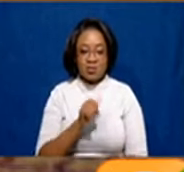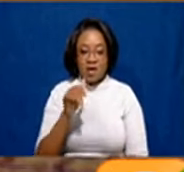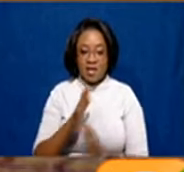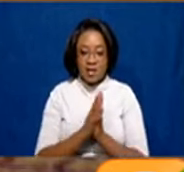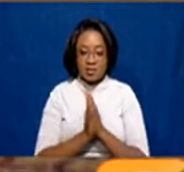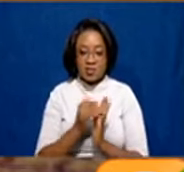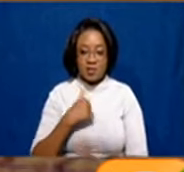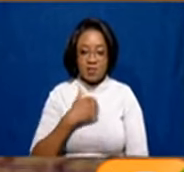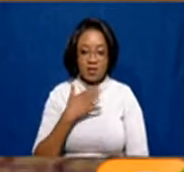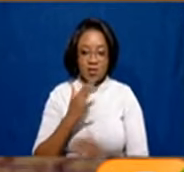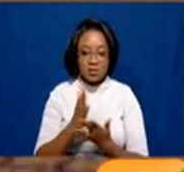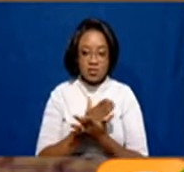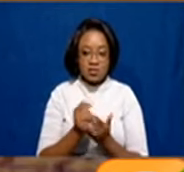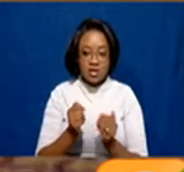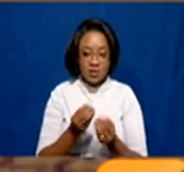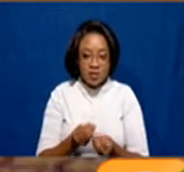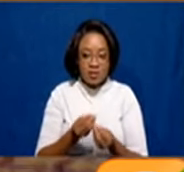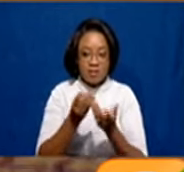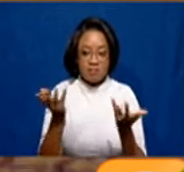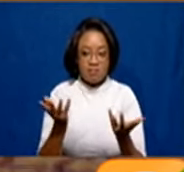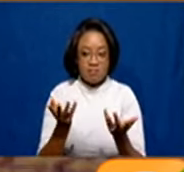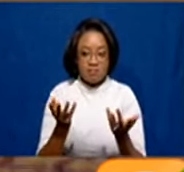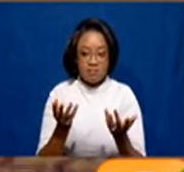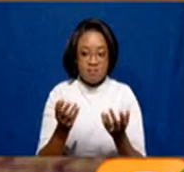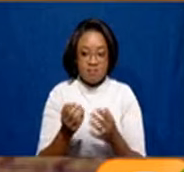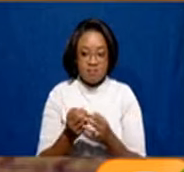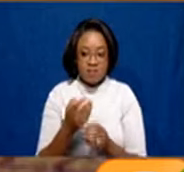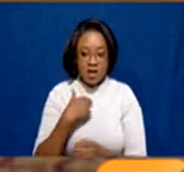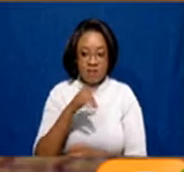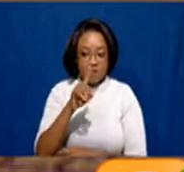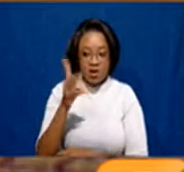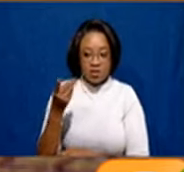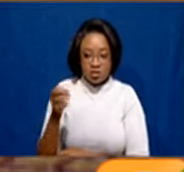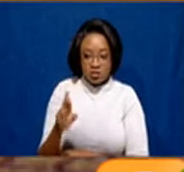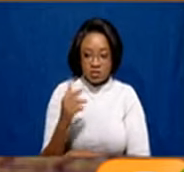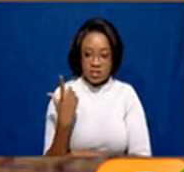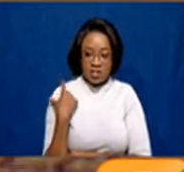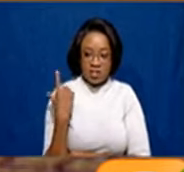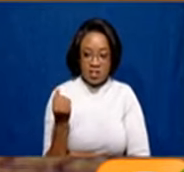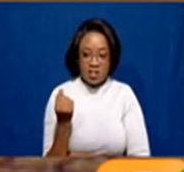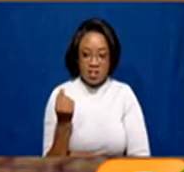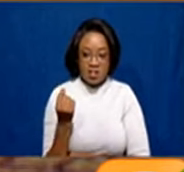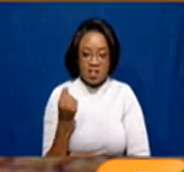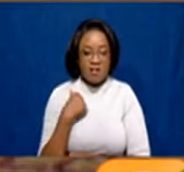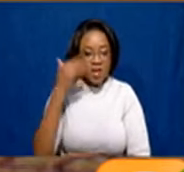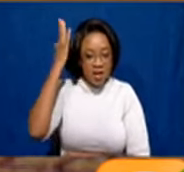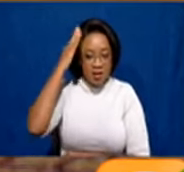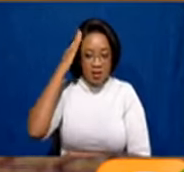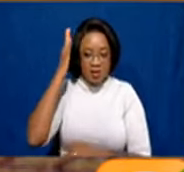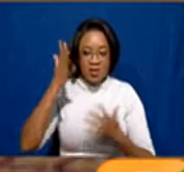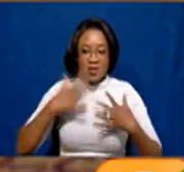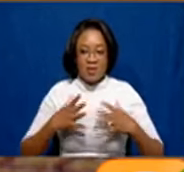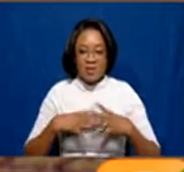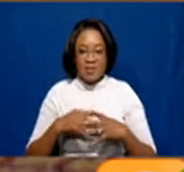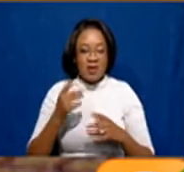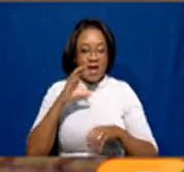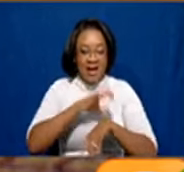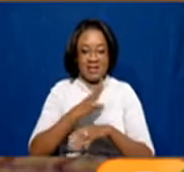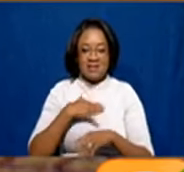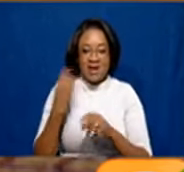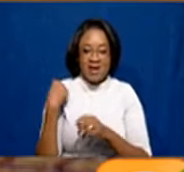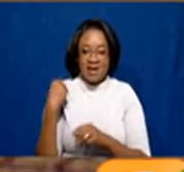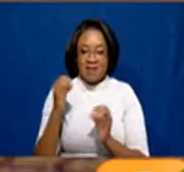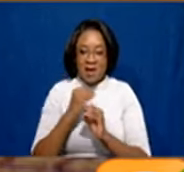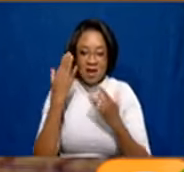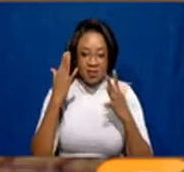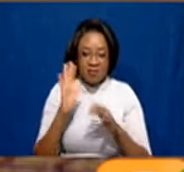this platform you've given me tonight. There's a doctor who reached out to me because I know many people even, I don't know where they get my number, but they just